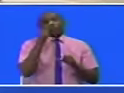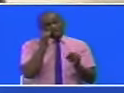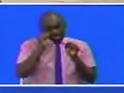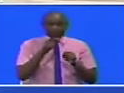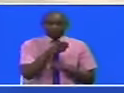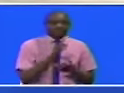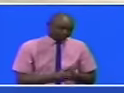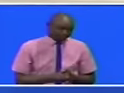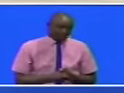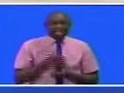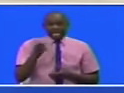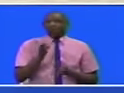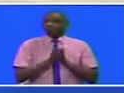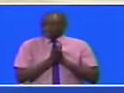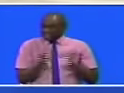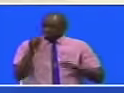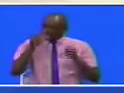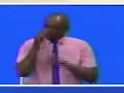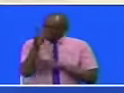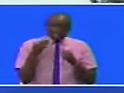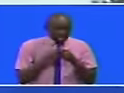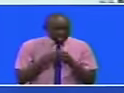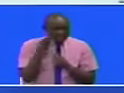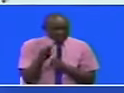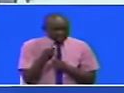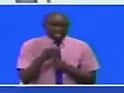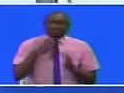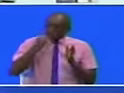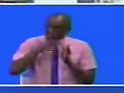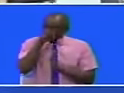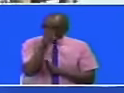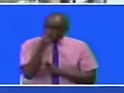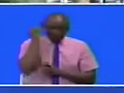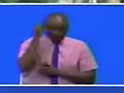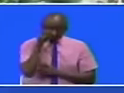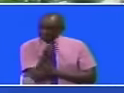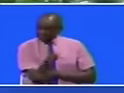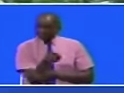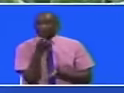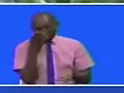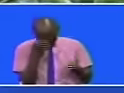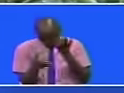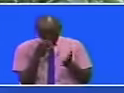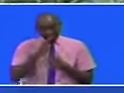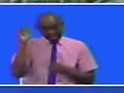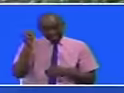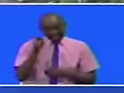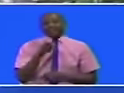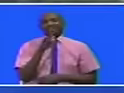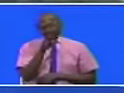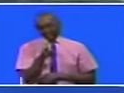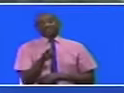country gears for the coming general election late in August, the Pan Paper revival politics is bound to take center stage in Western Kenya